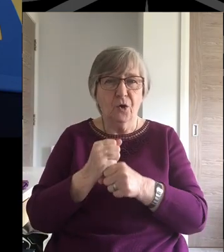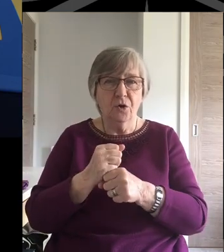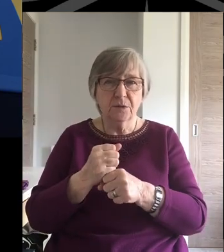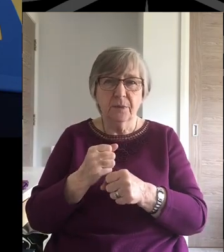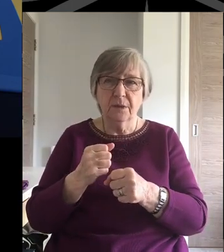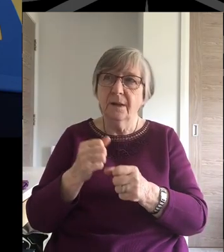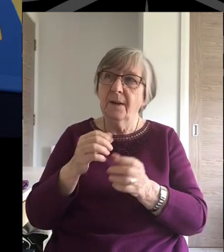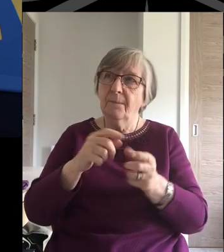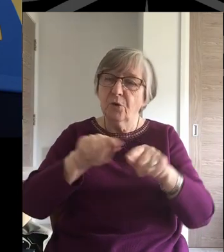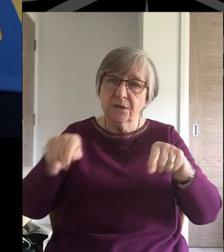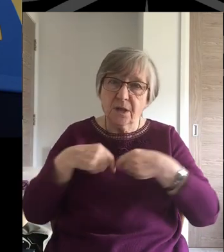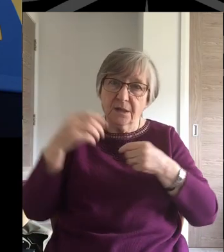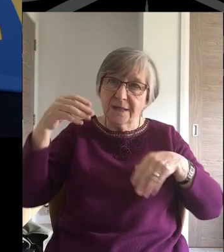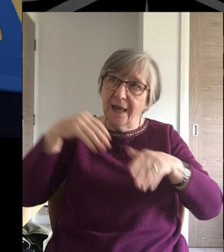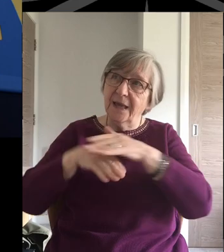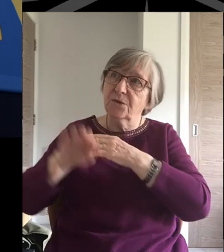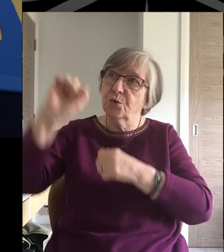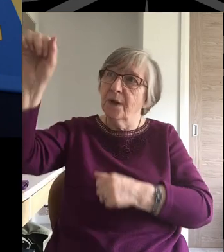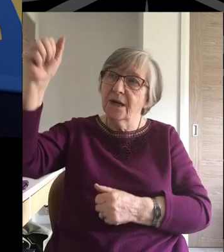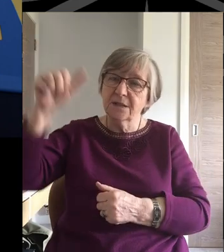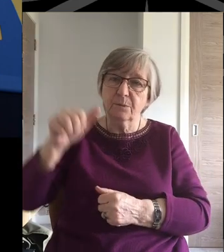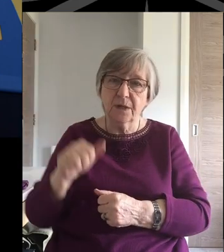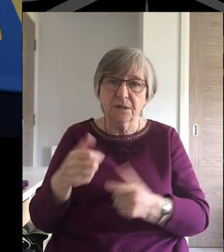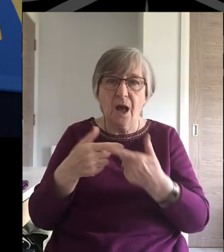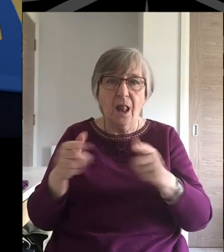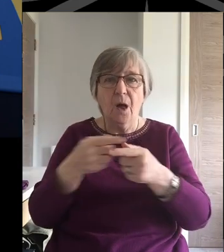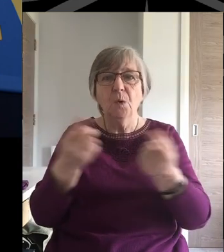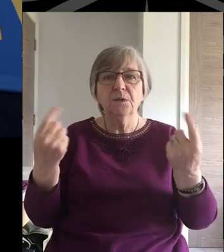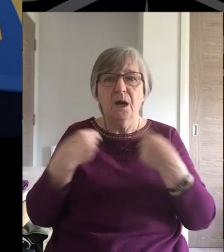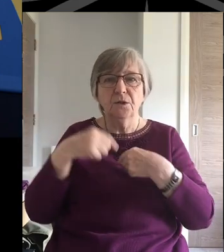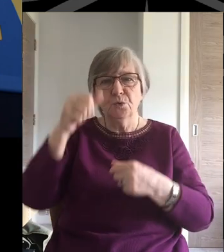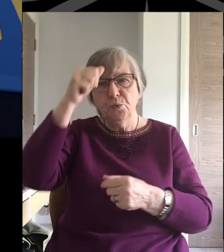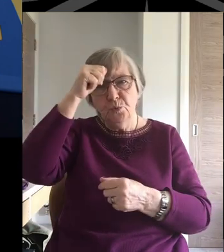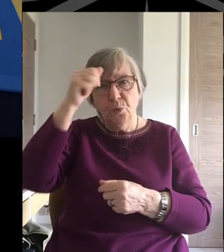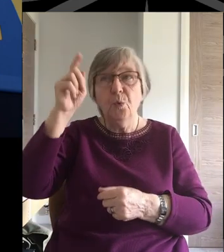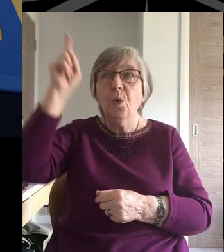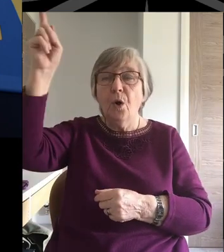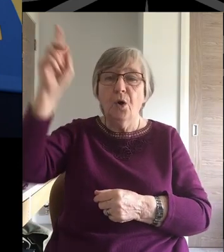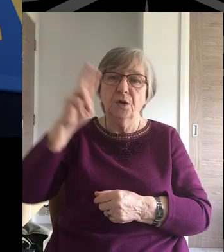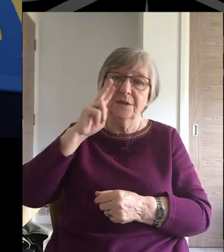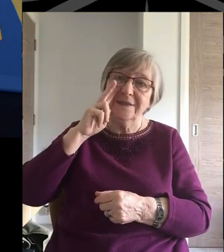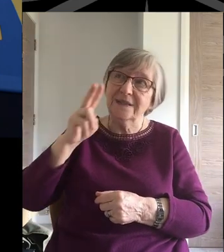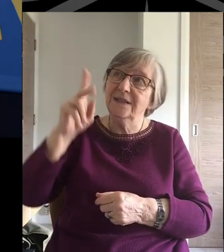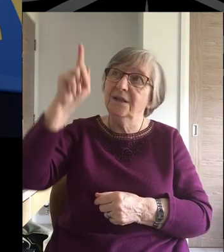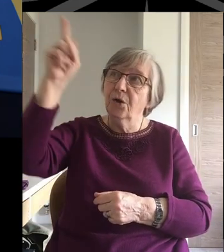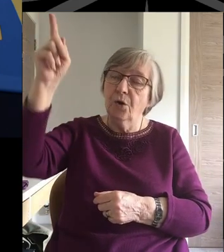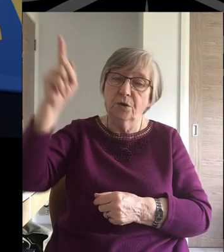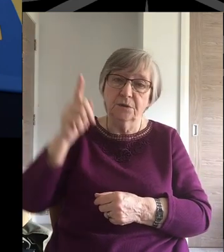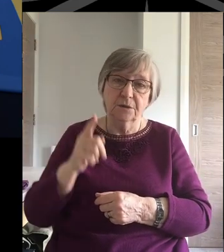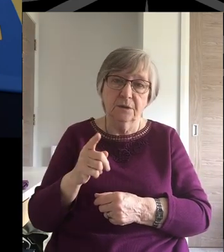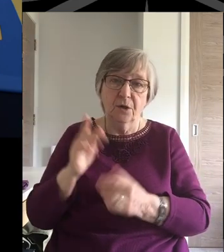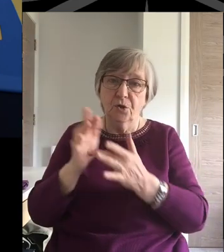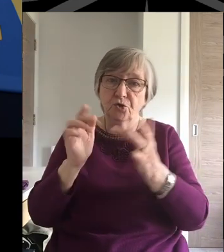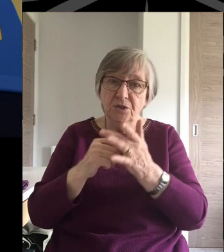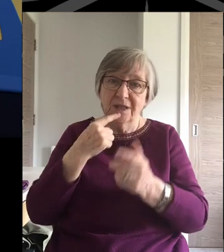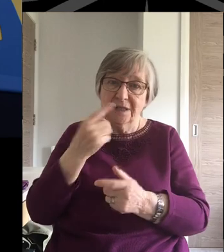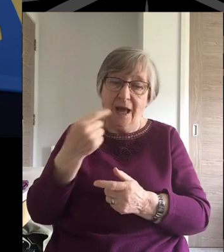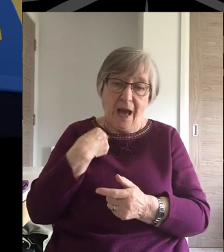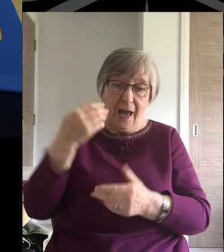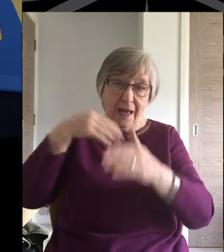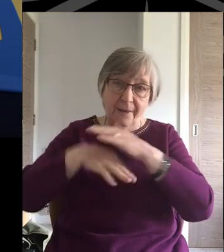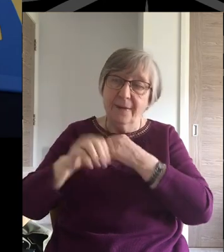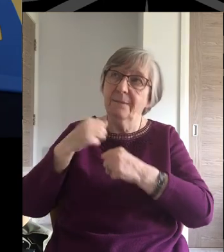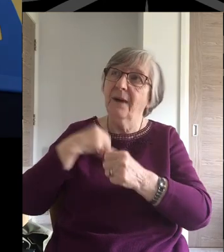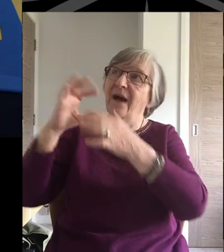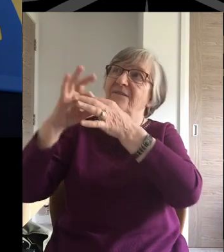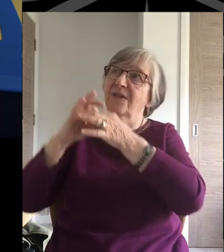his presence, allows us to know God, see God, verse 20. Jesus says, I am in my Father, and you